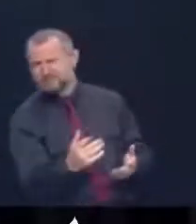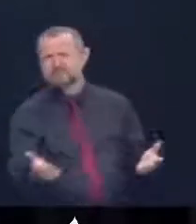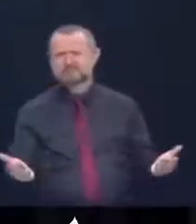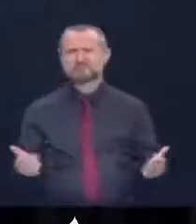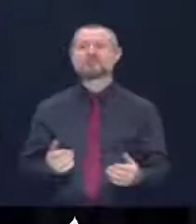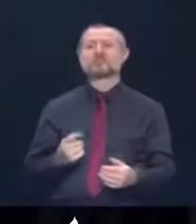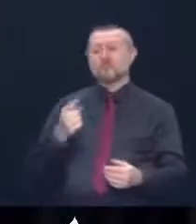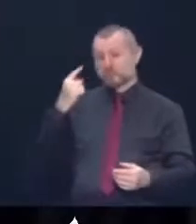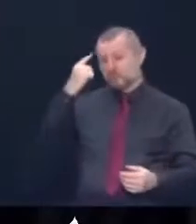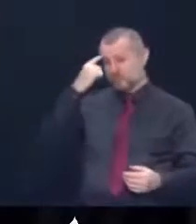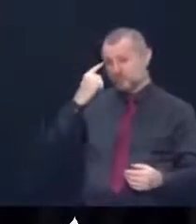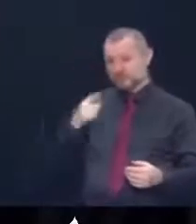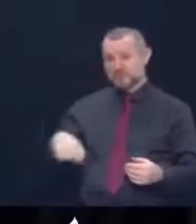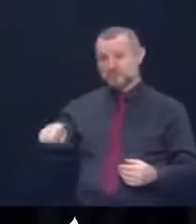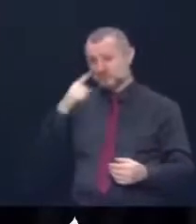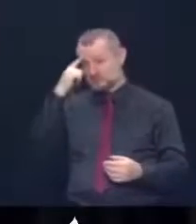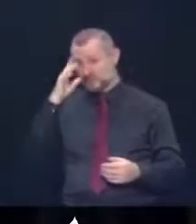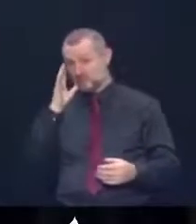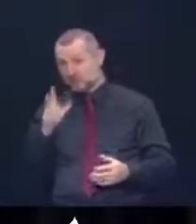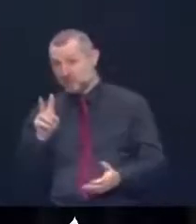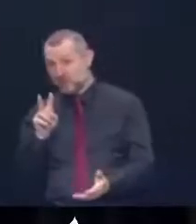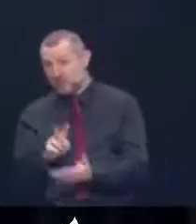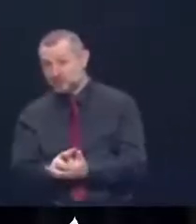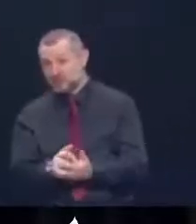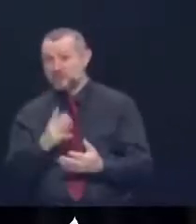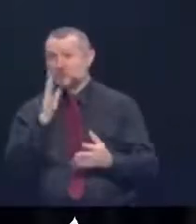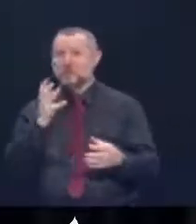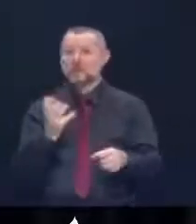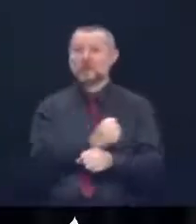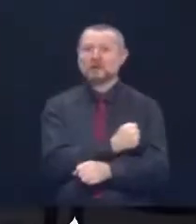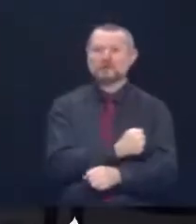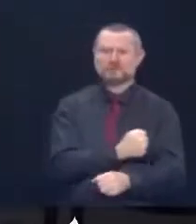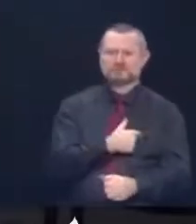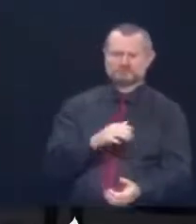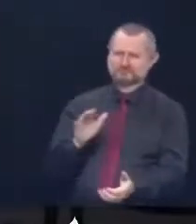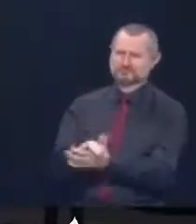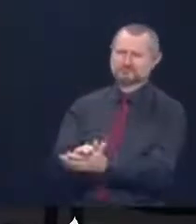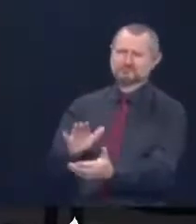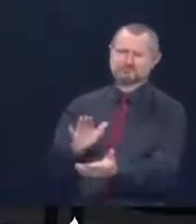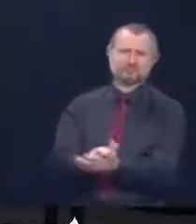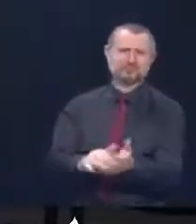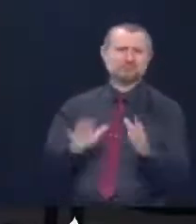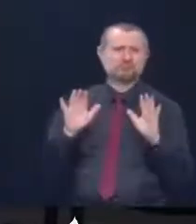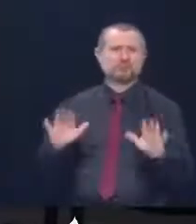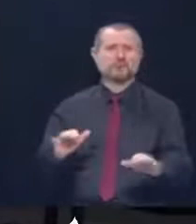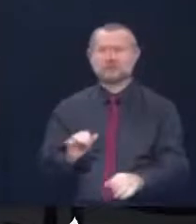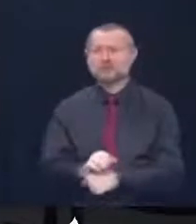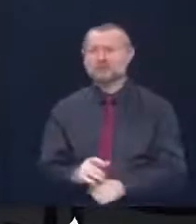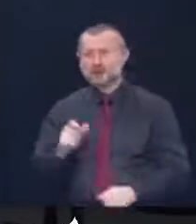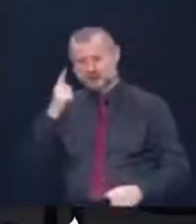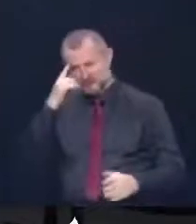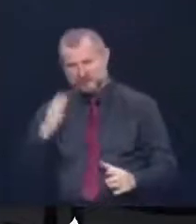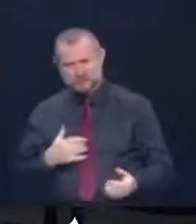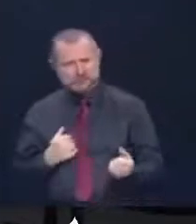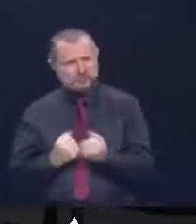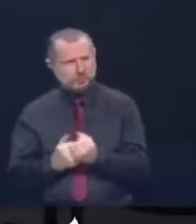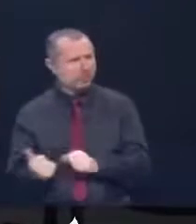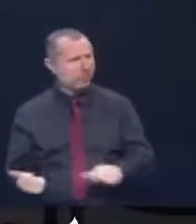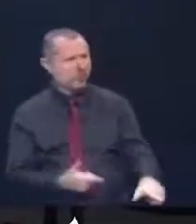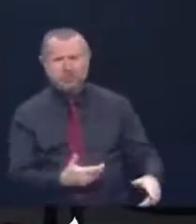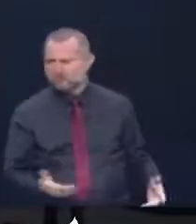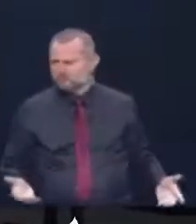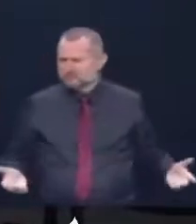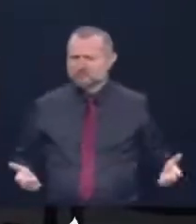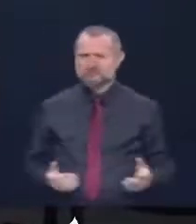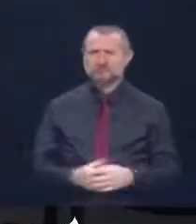on election night they weren't going to make it have now pulled through. So this is great news. Yeah, I supported them all and worked very hard to elect them. Governor, you mentioned